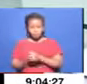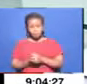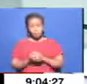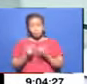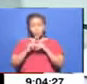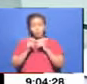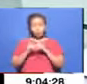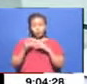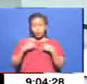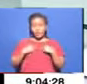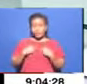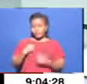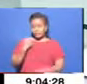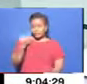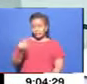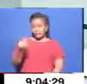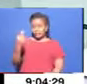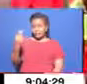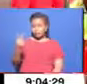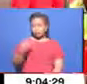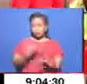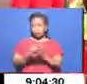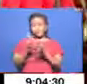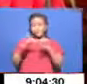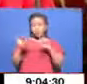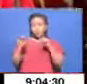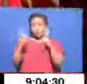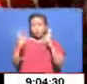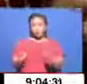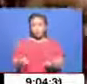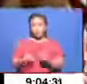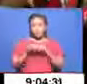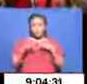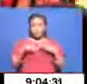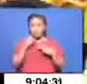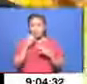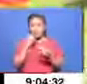32 prison officers and inmates.